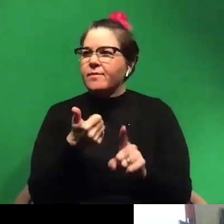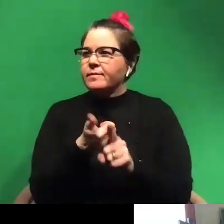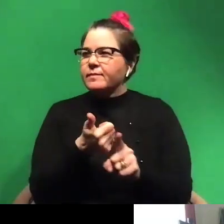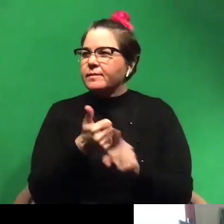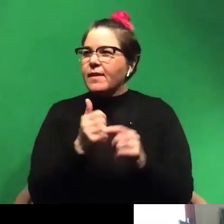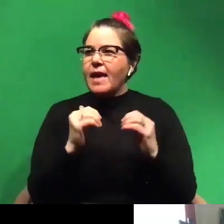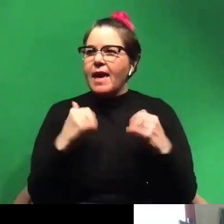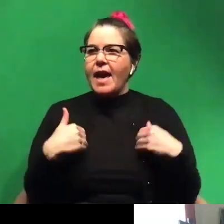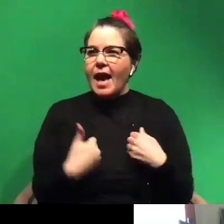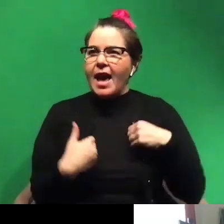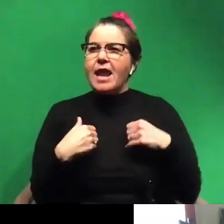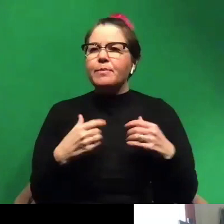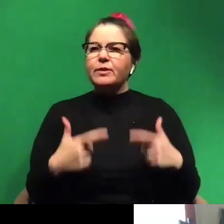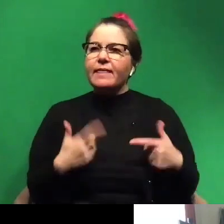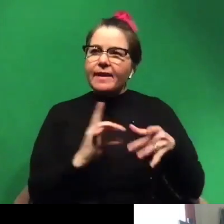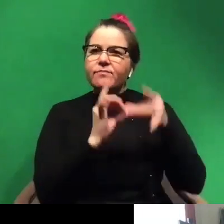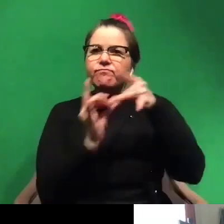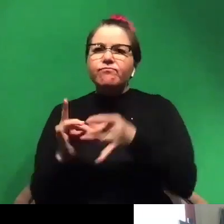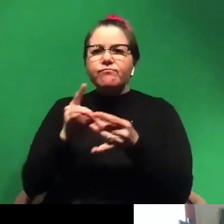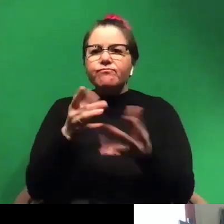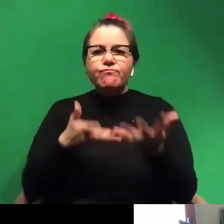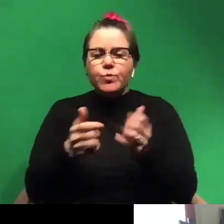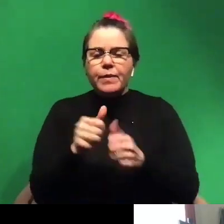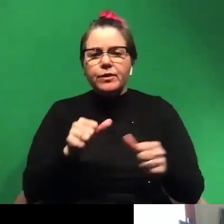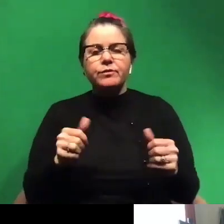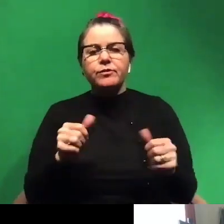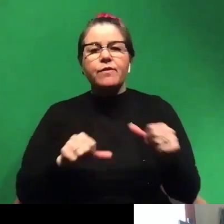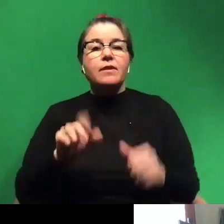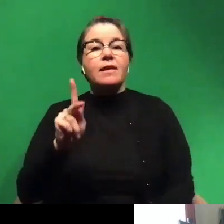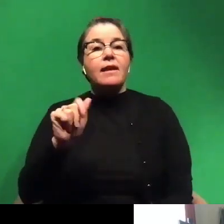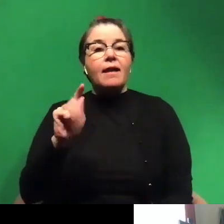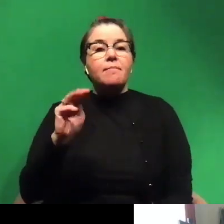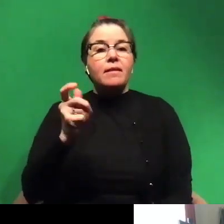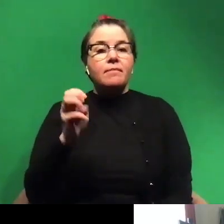animals live in association with each other with Kat Milligan-Myhre. And so